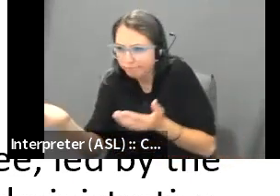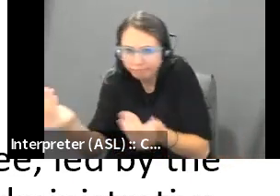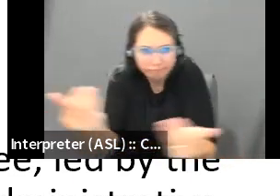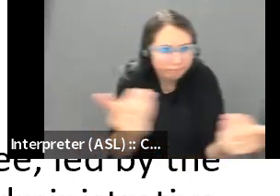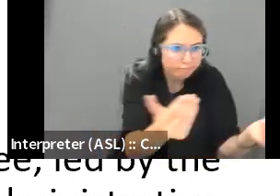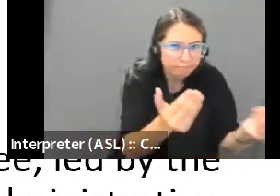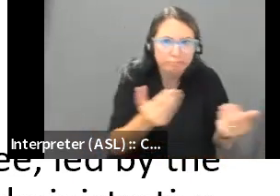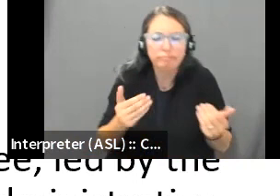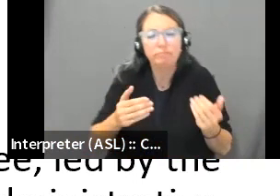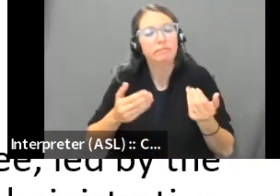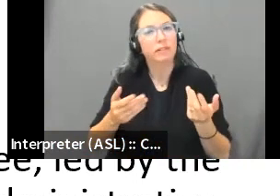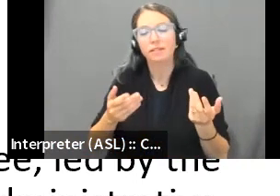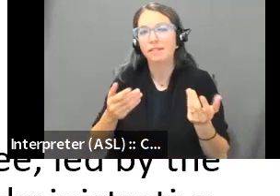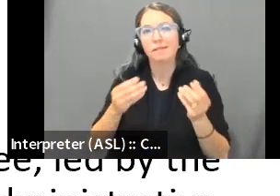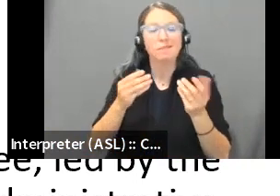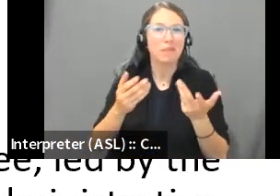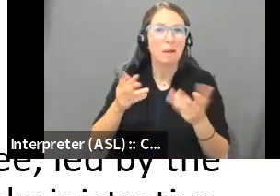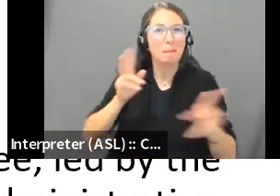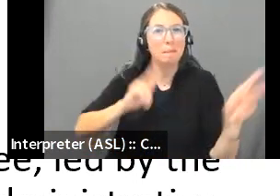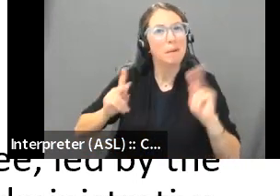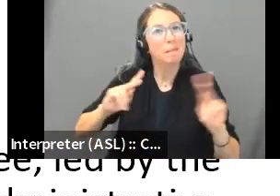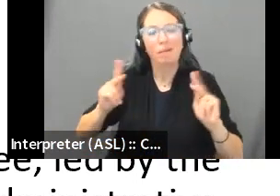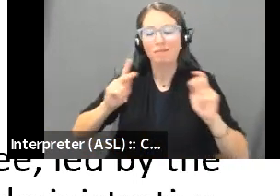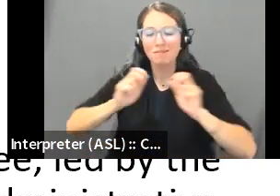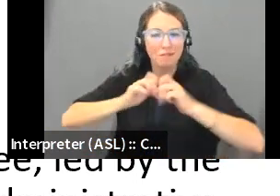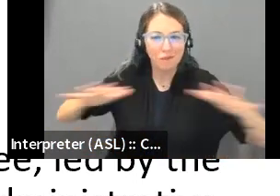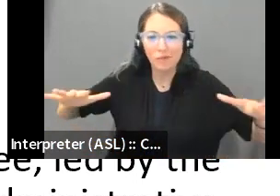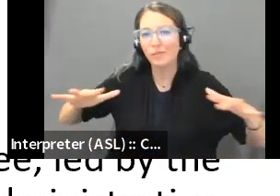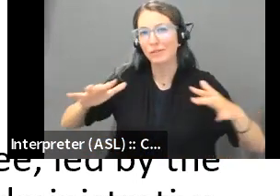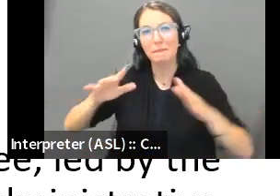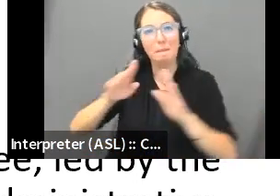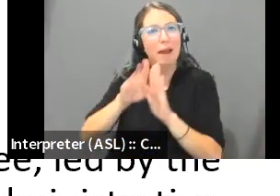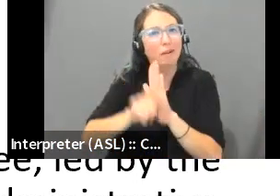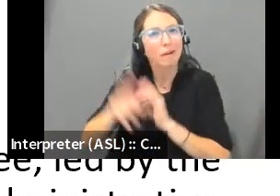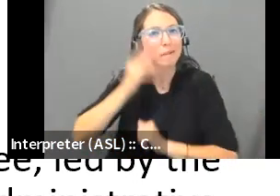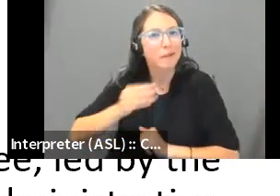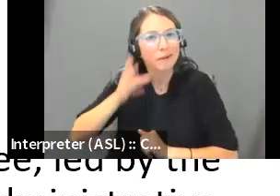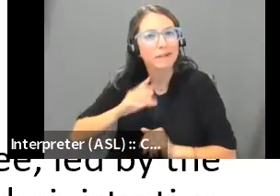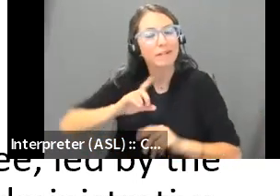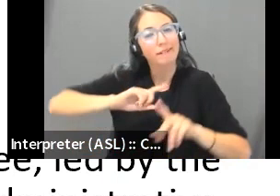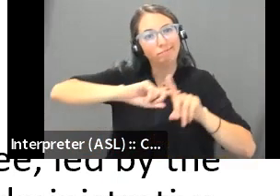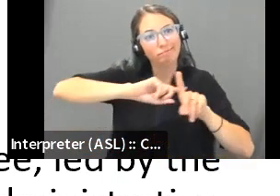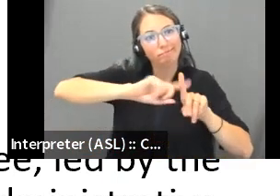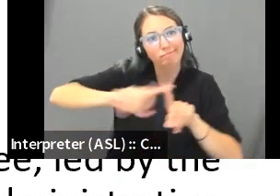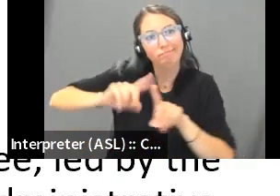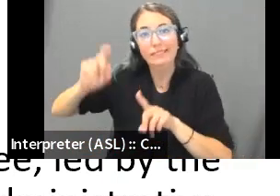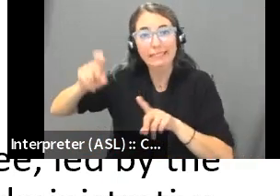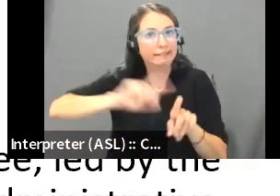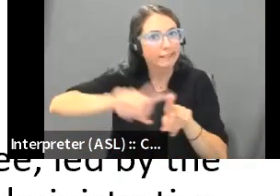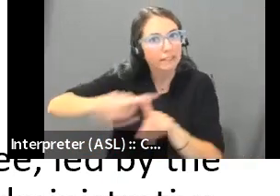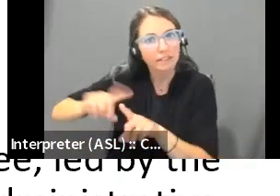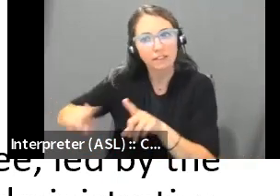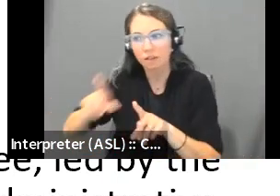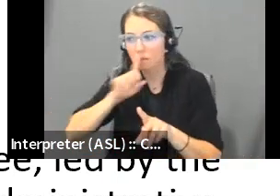with different backgrounds and different social health needs, so that we're